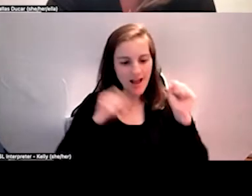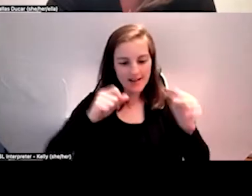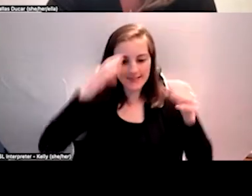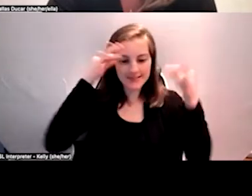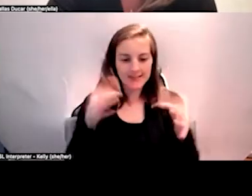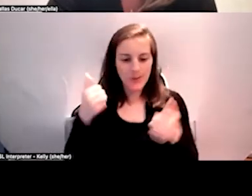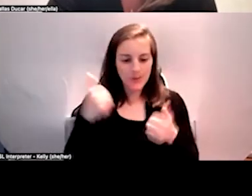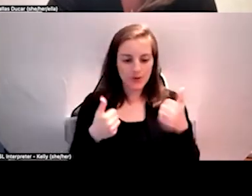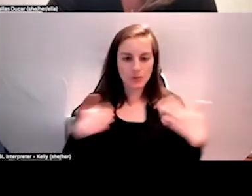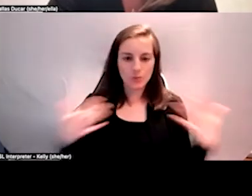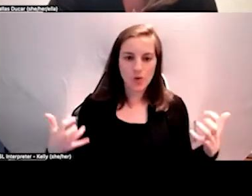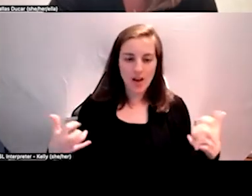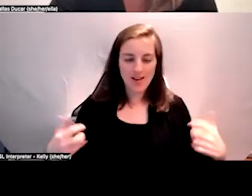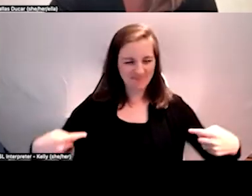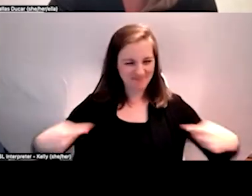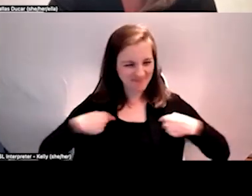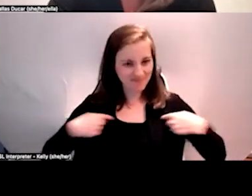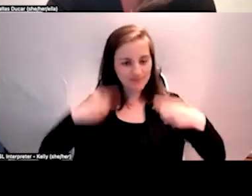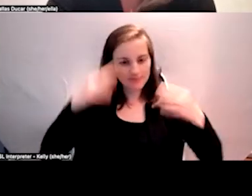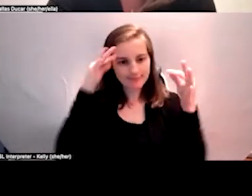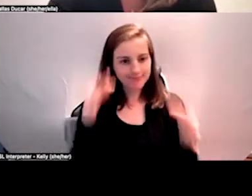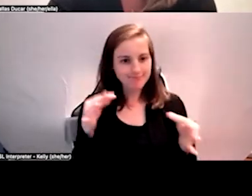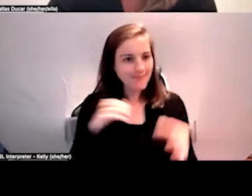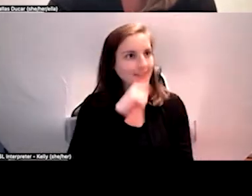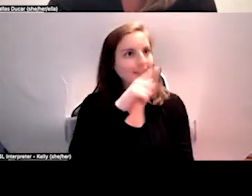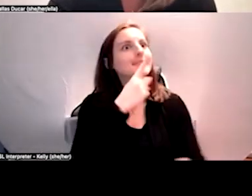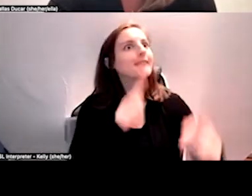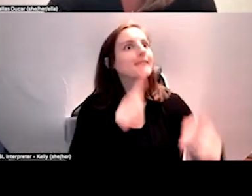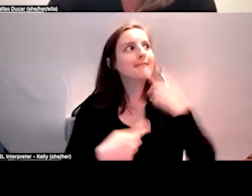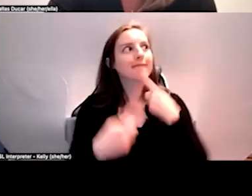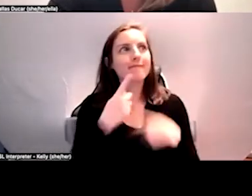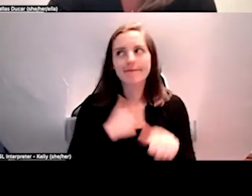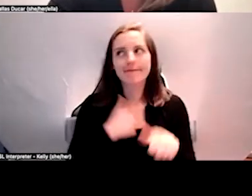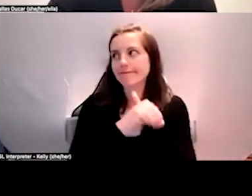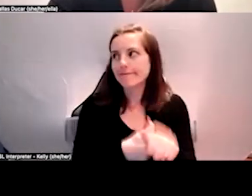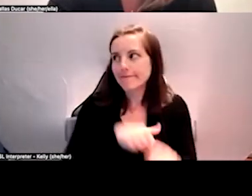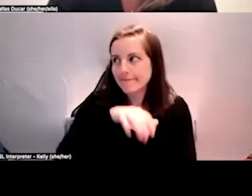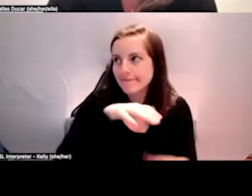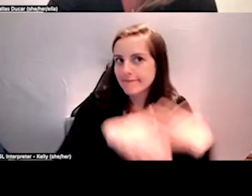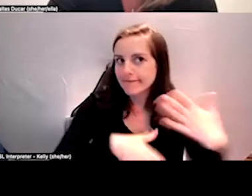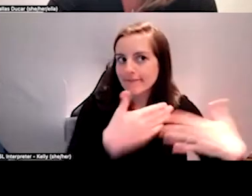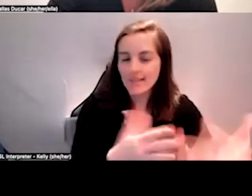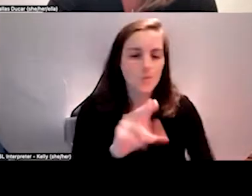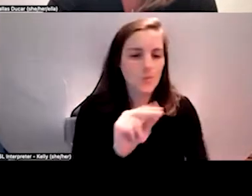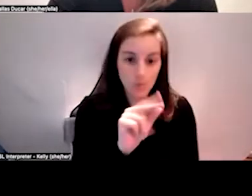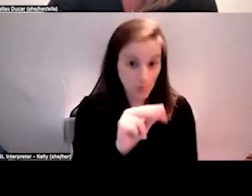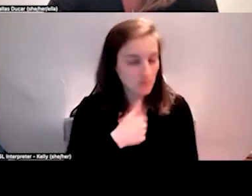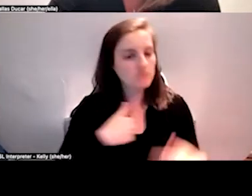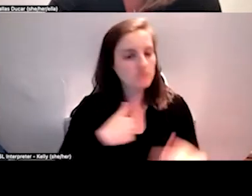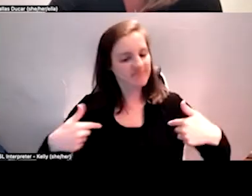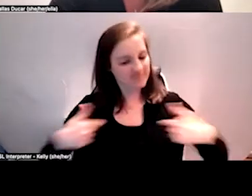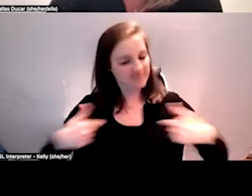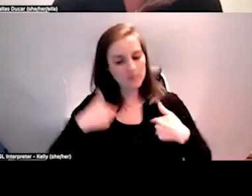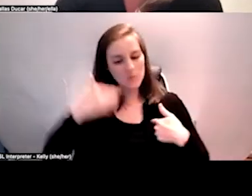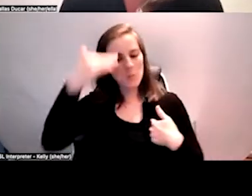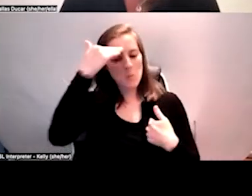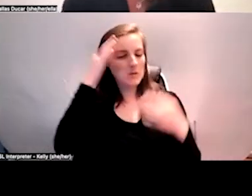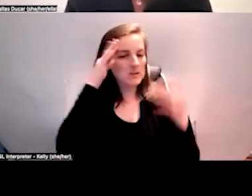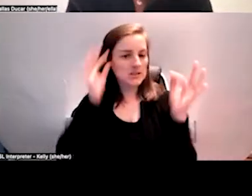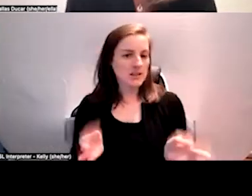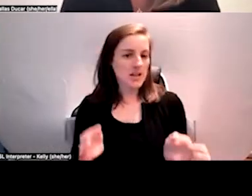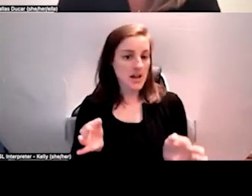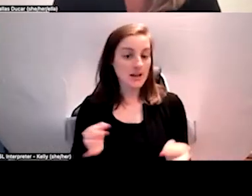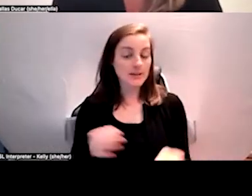seat. You decide what happens. No one else gets to decide that for you. And that means, importantly, that